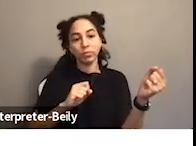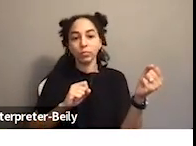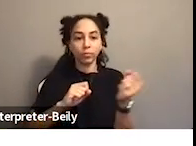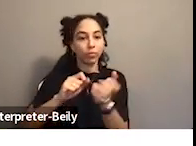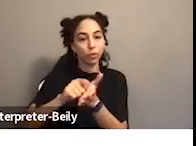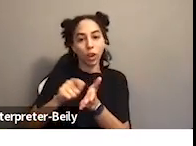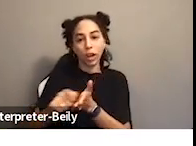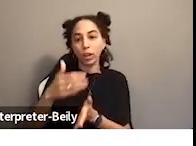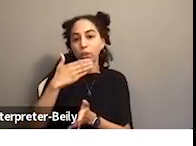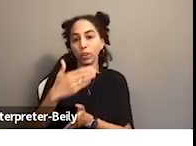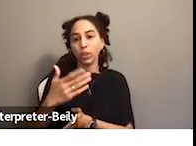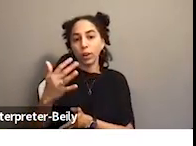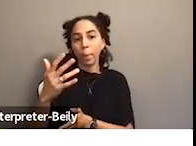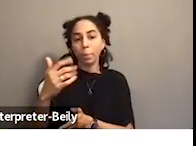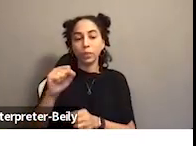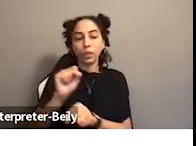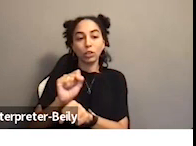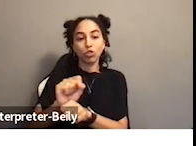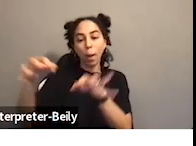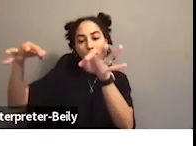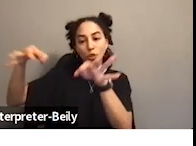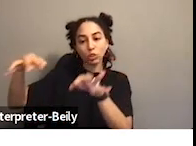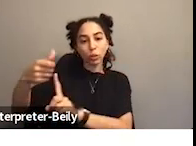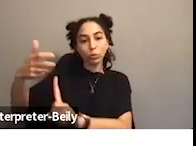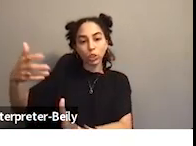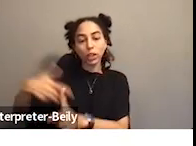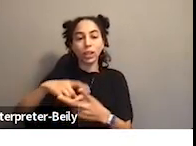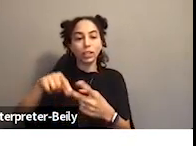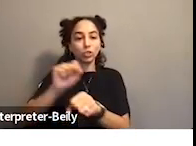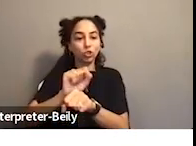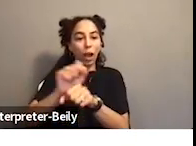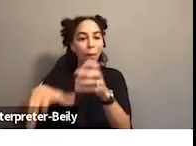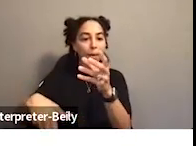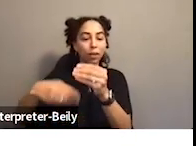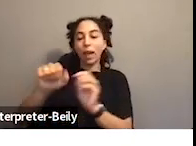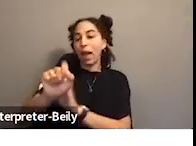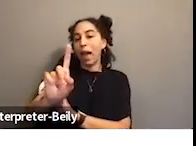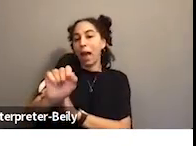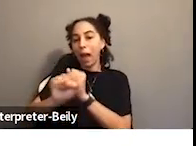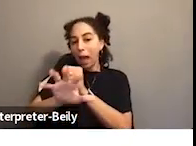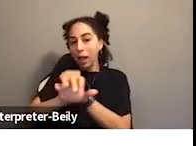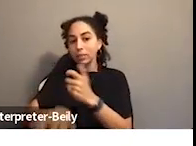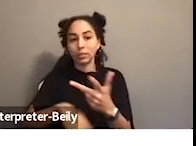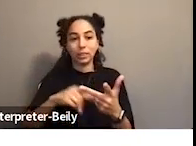writing good job descriptions, job ads, interviewing